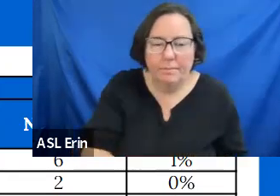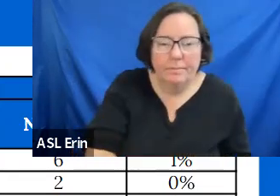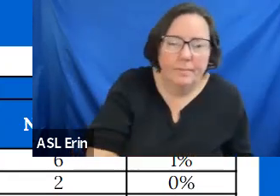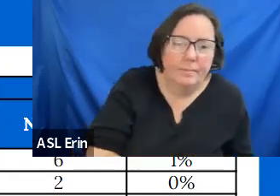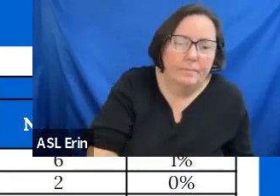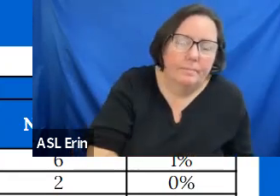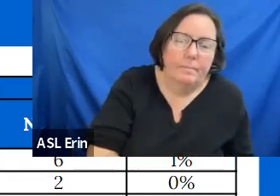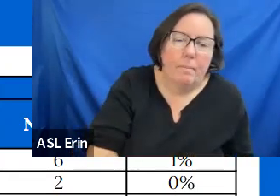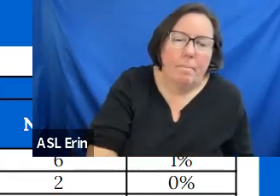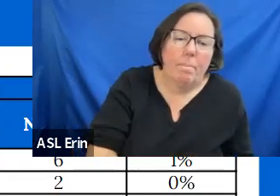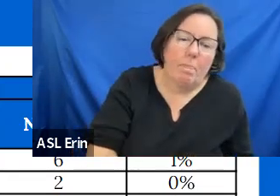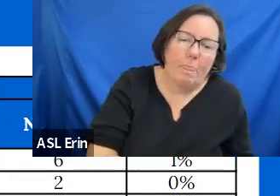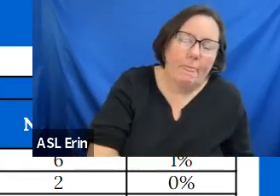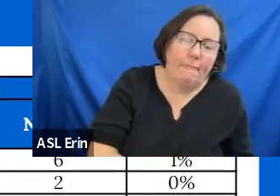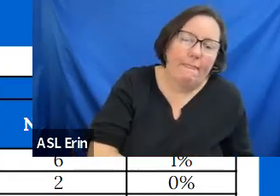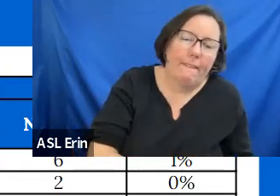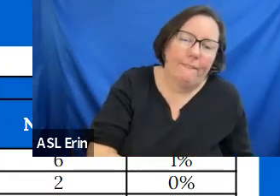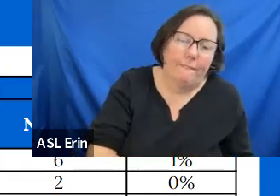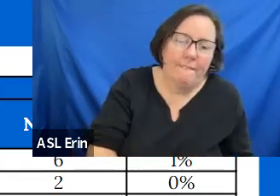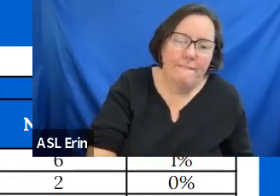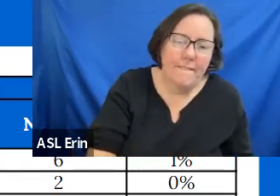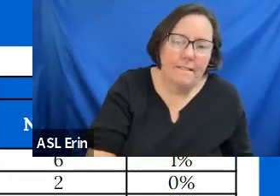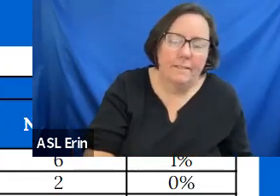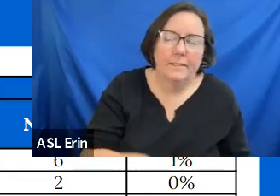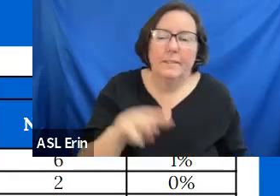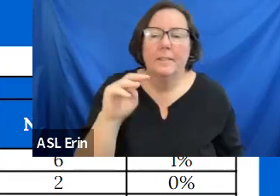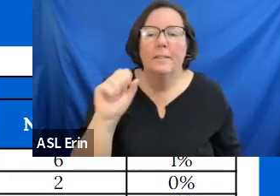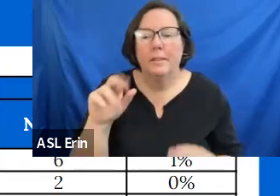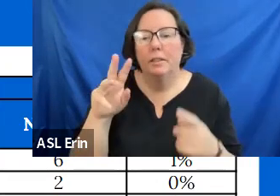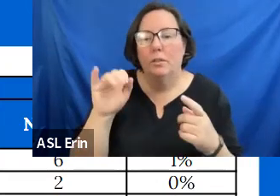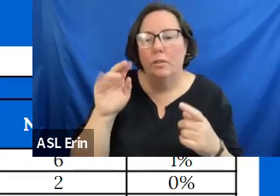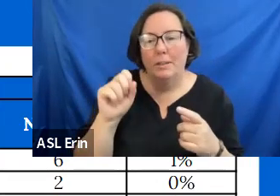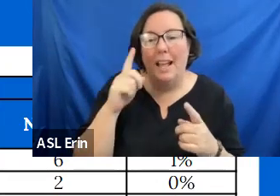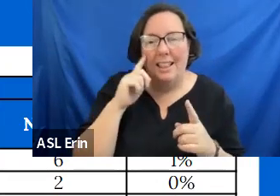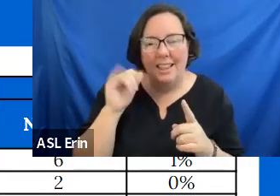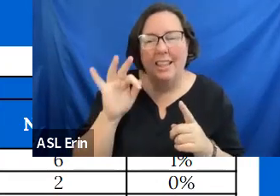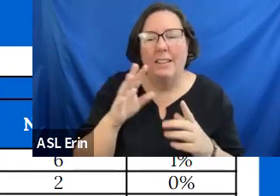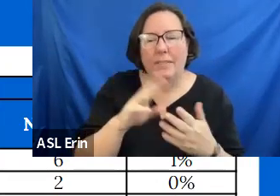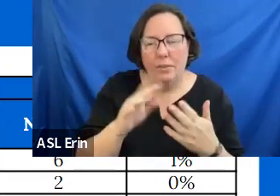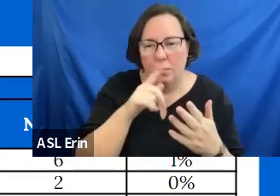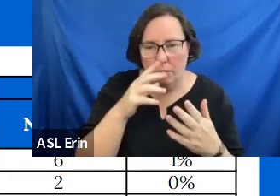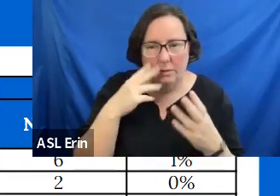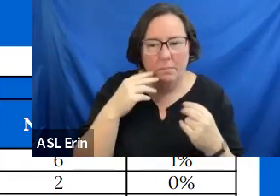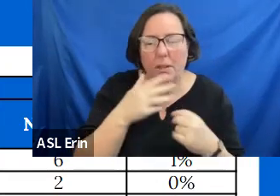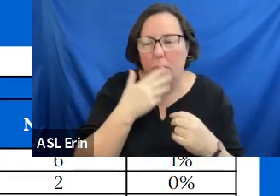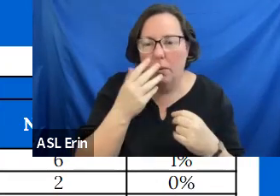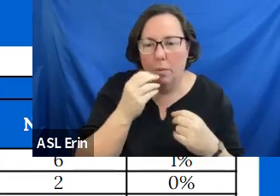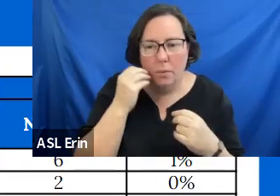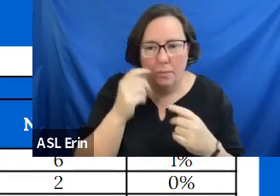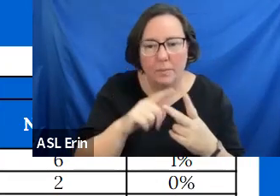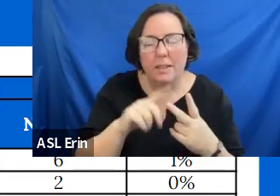Yeah, I think I've maybe have that data for students experiencing homelessness and in DCF